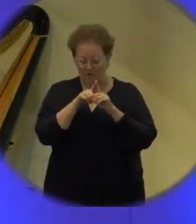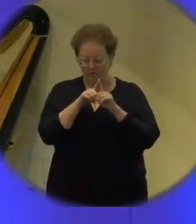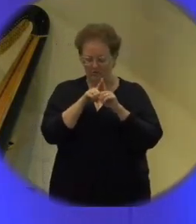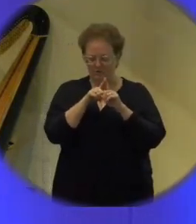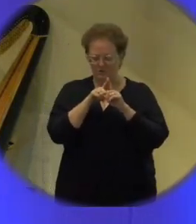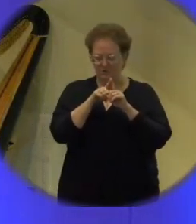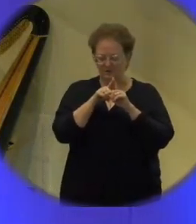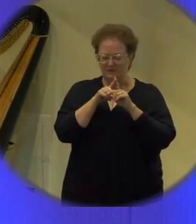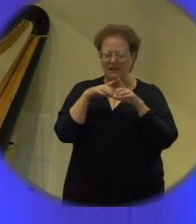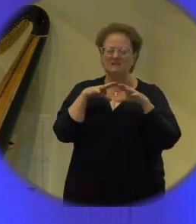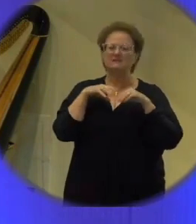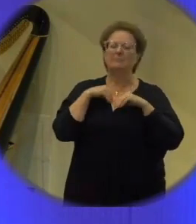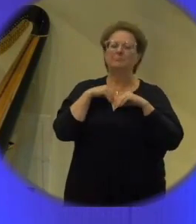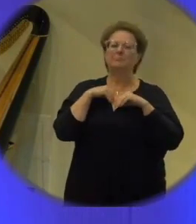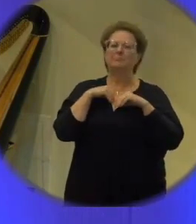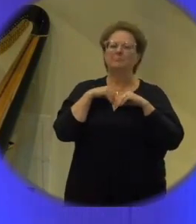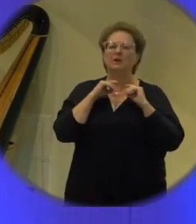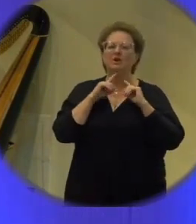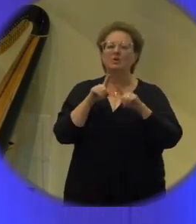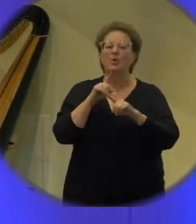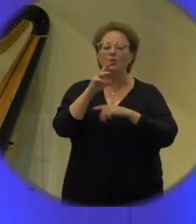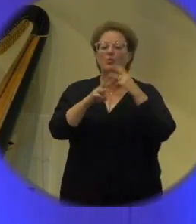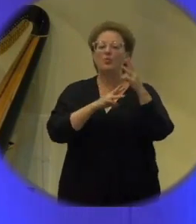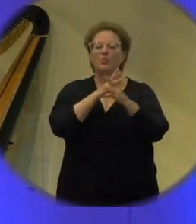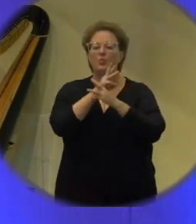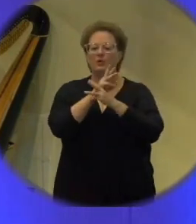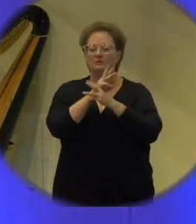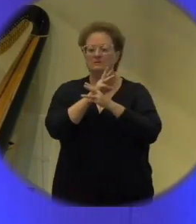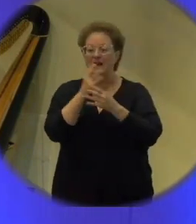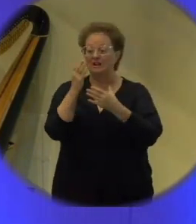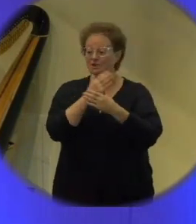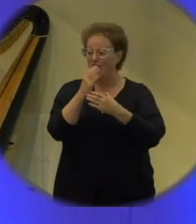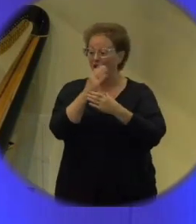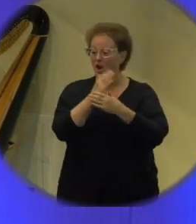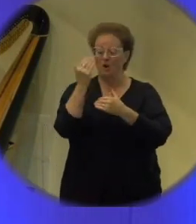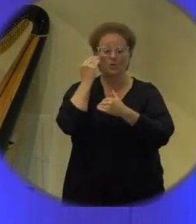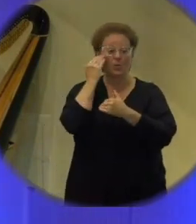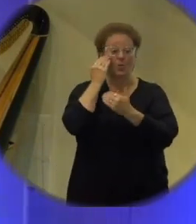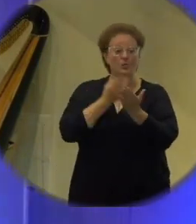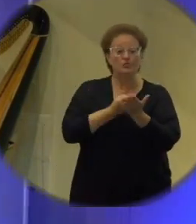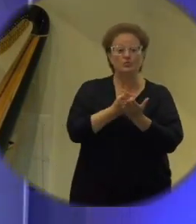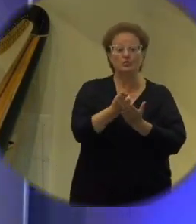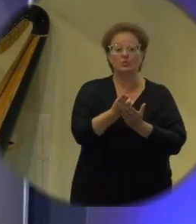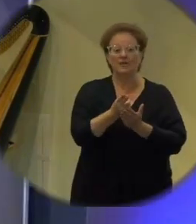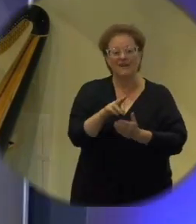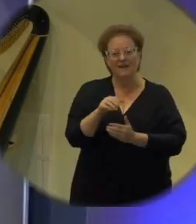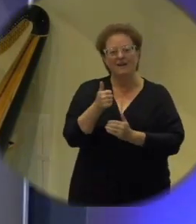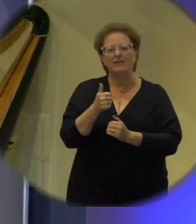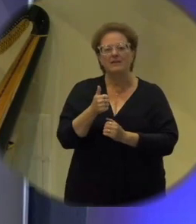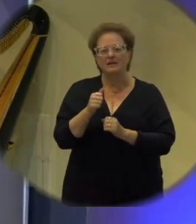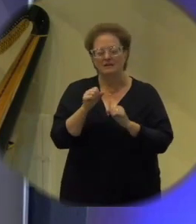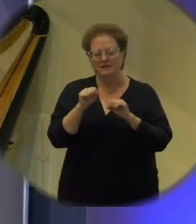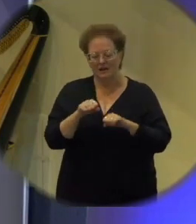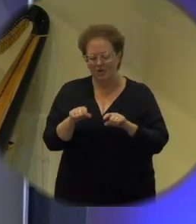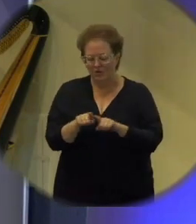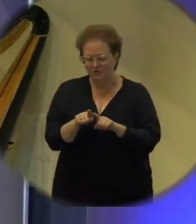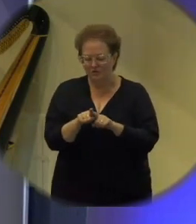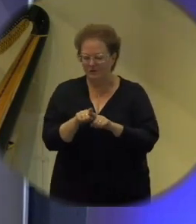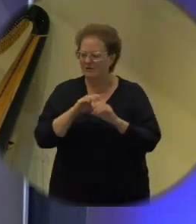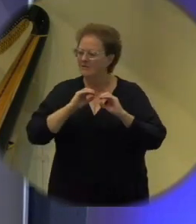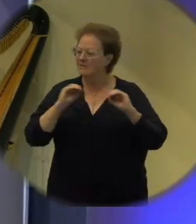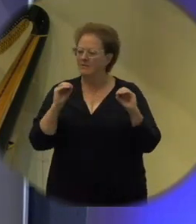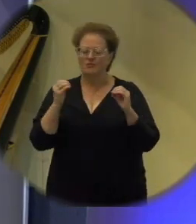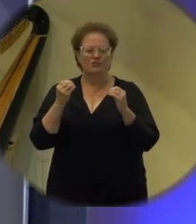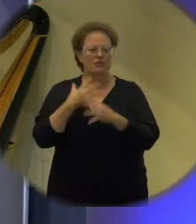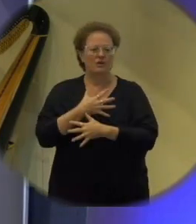people who are willing to move into the world and share what we know to be true so that others can be unafraid